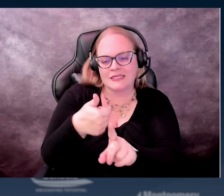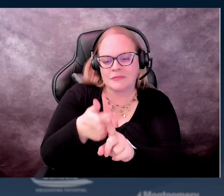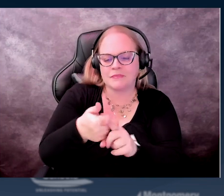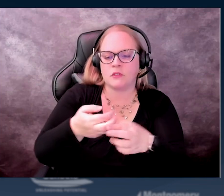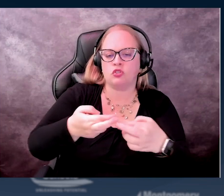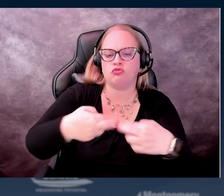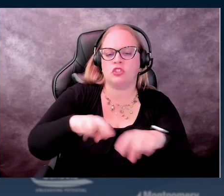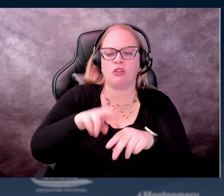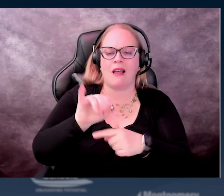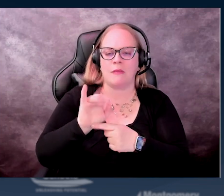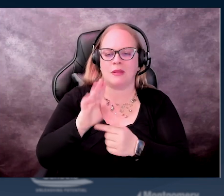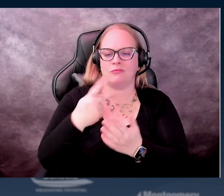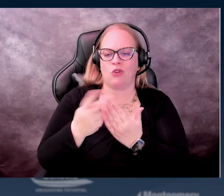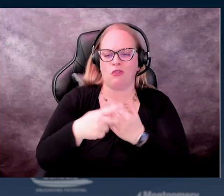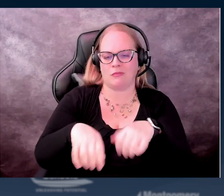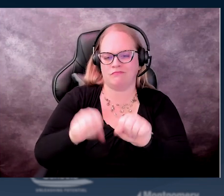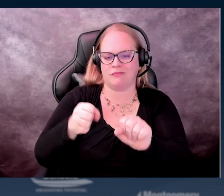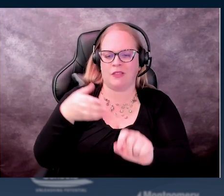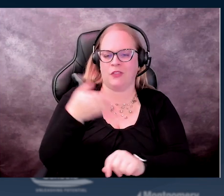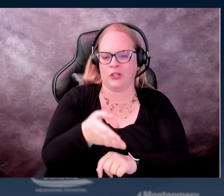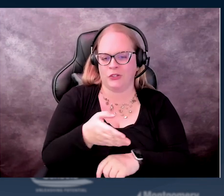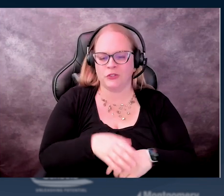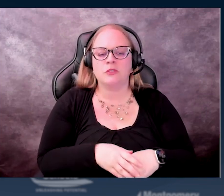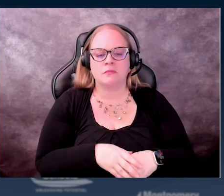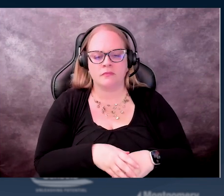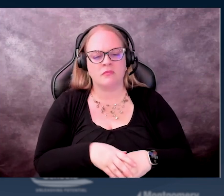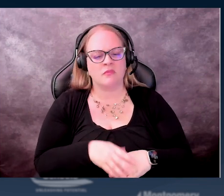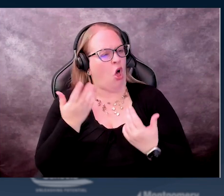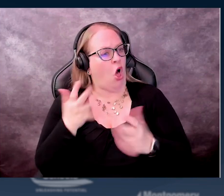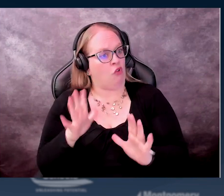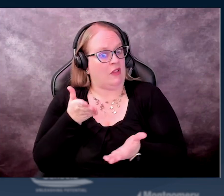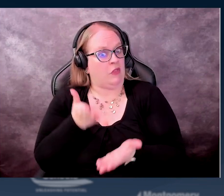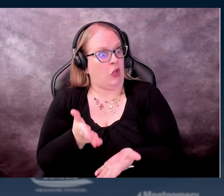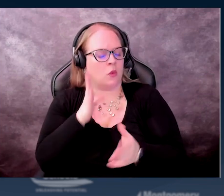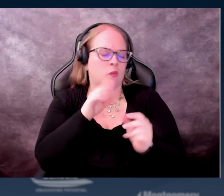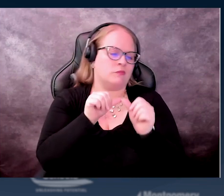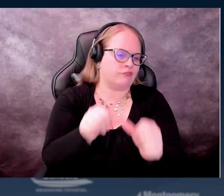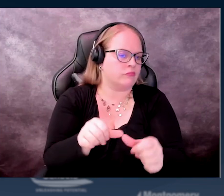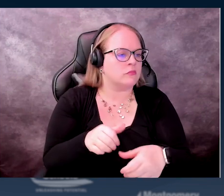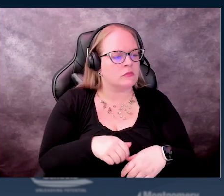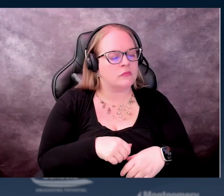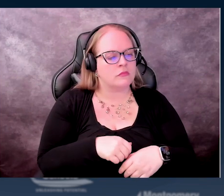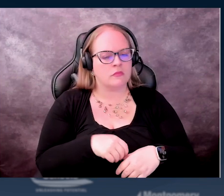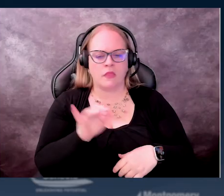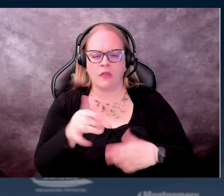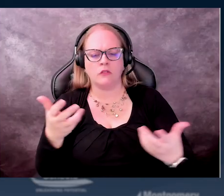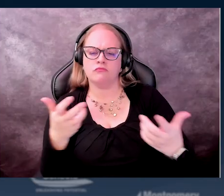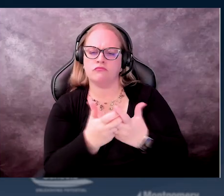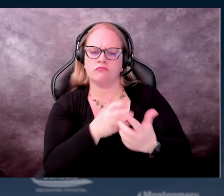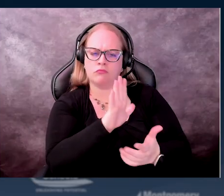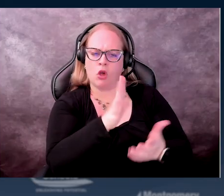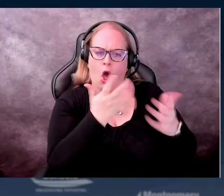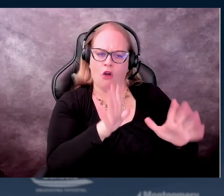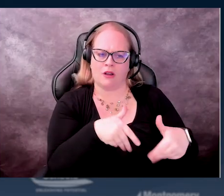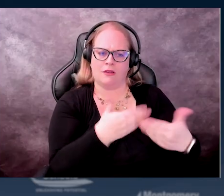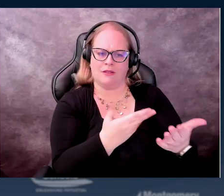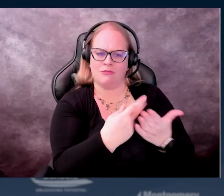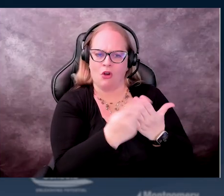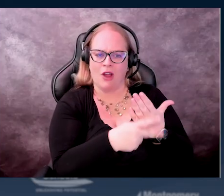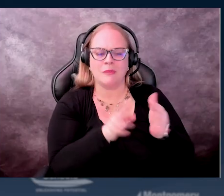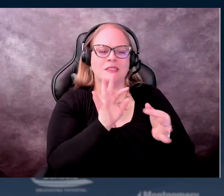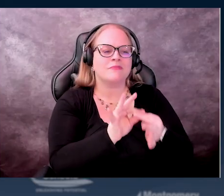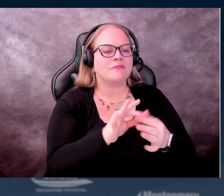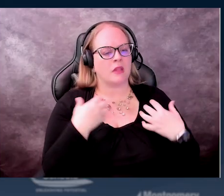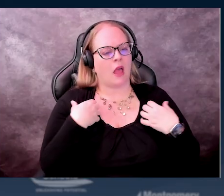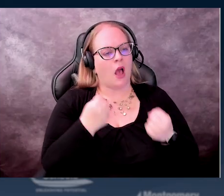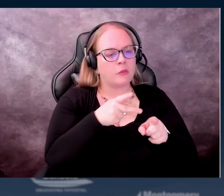site, and they will continue to do so, and complements what they currently offer on health professions, IB, as well as